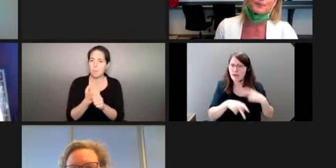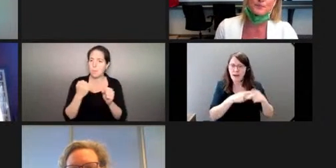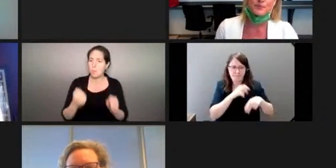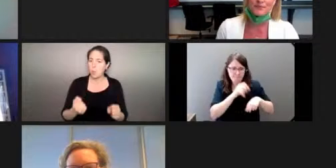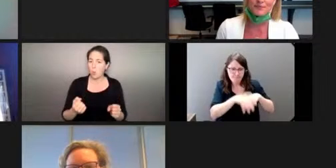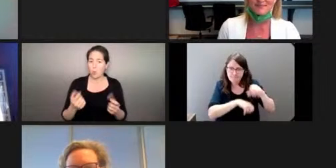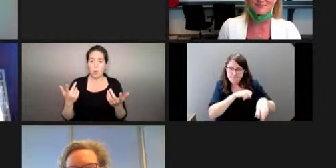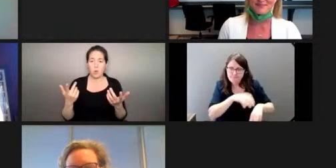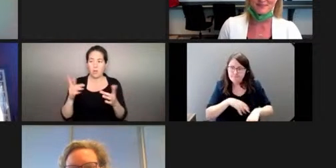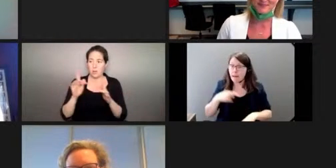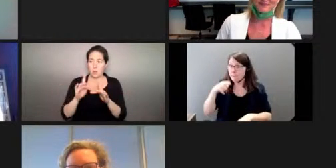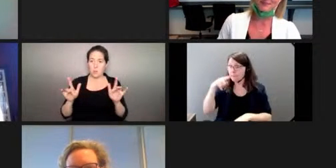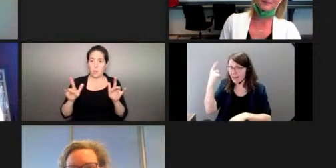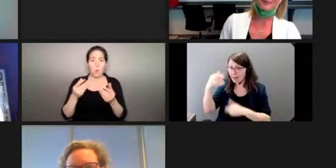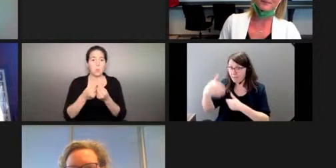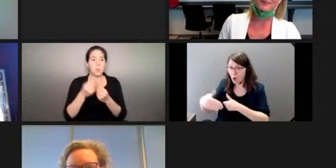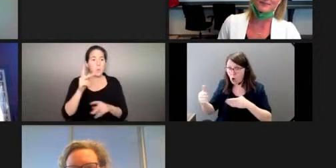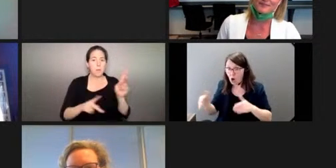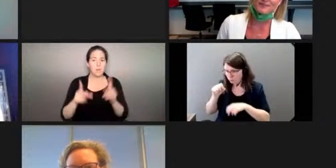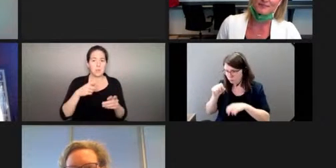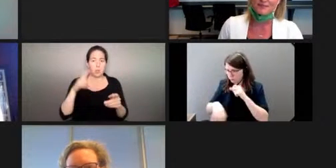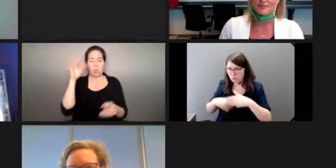bin.